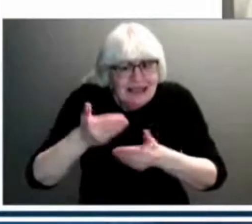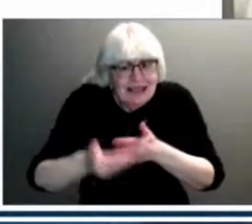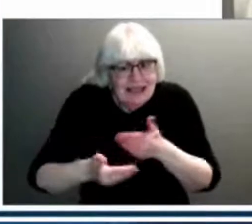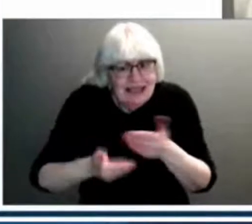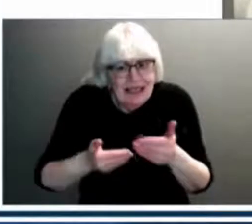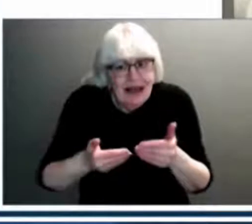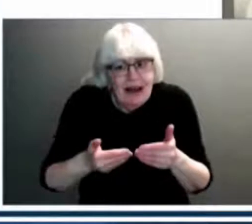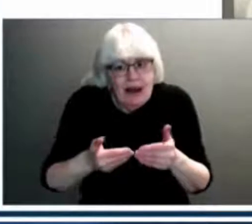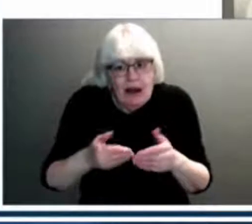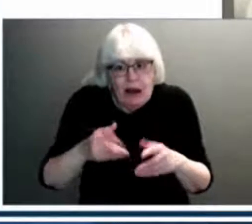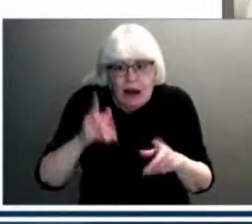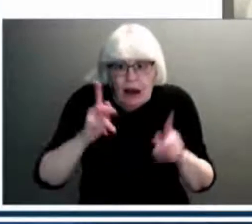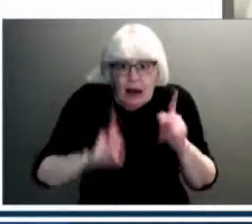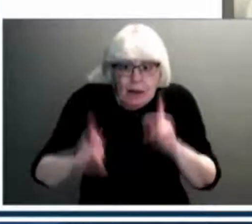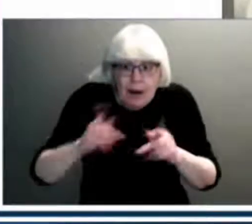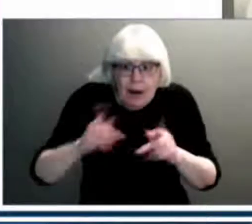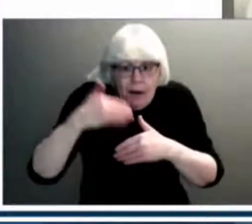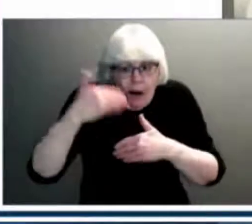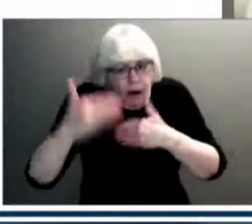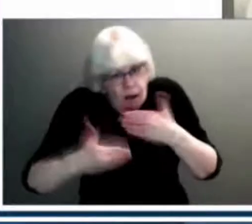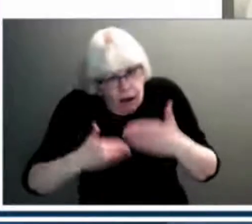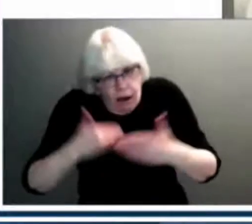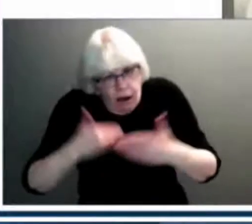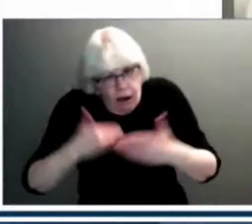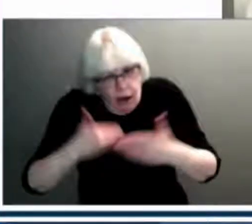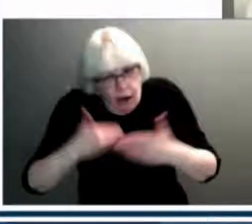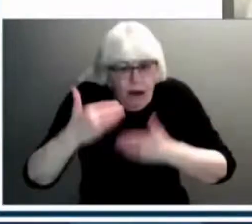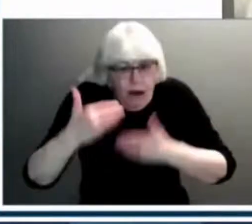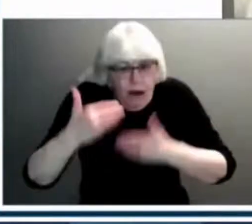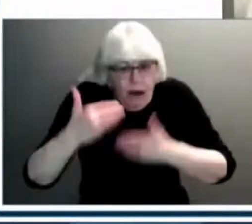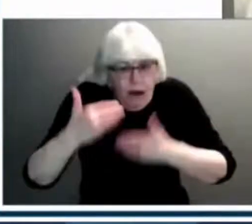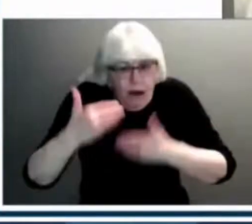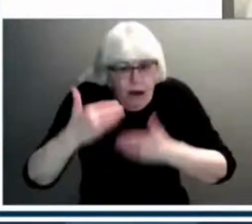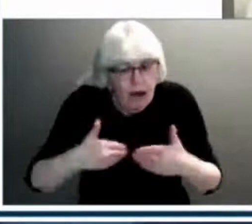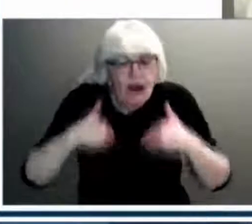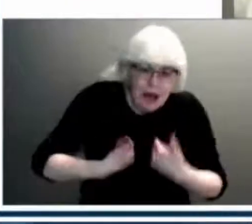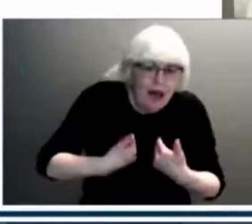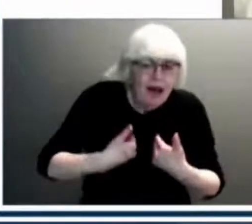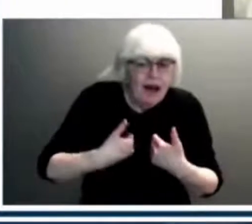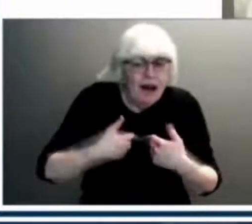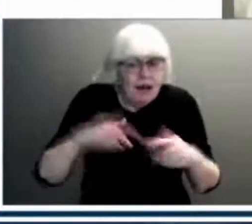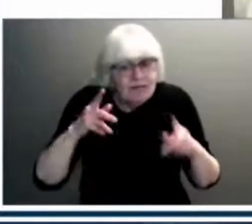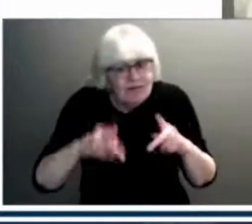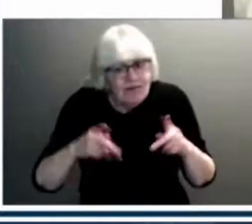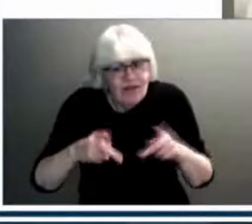you yourself have also been the target of some criticism and even protest.